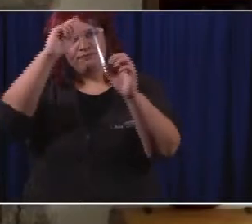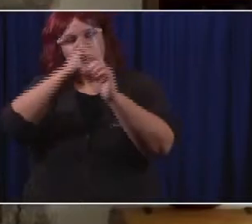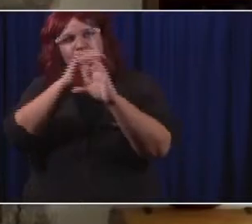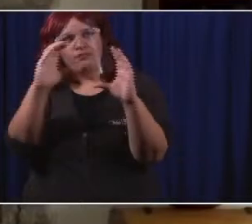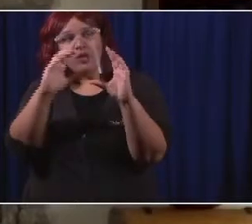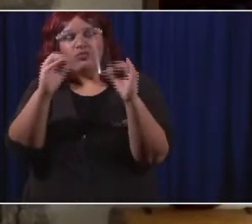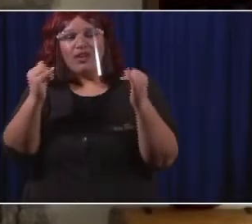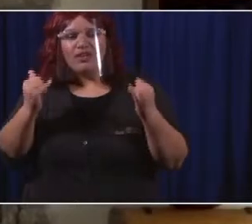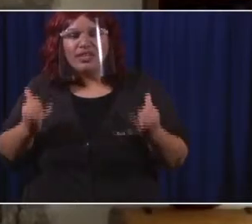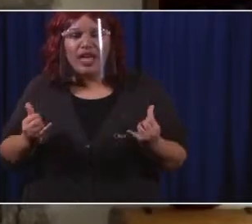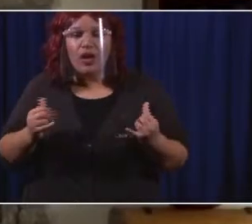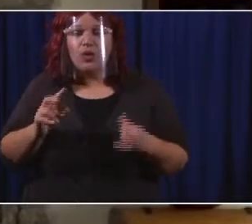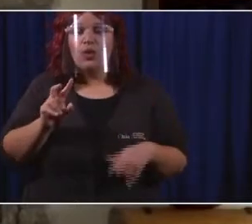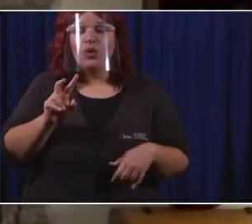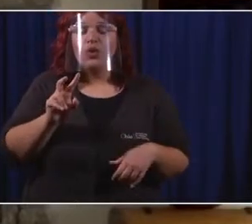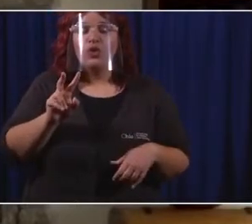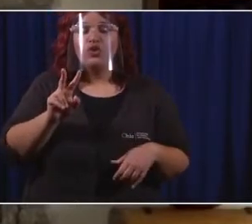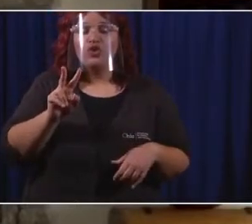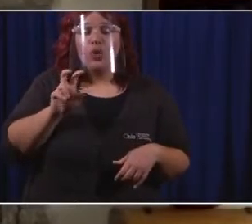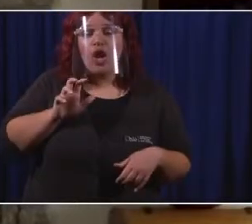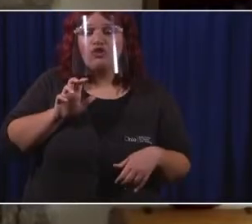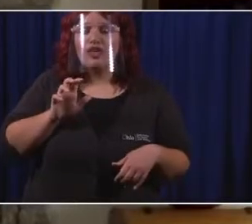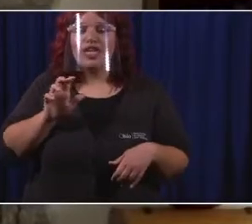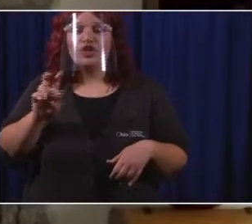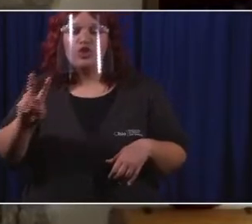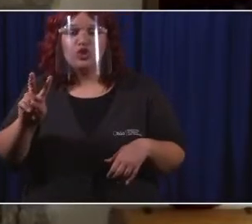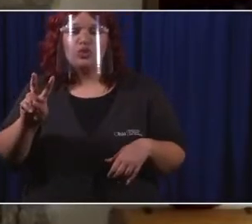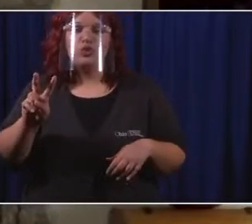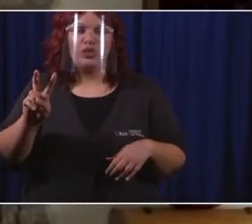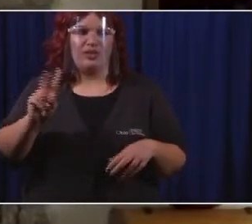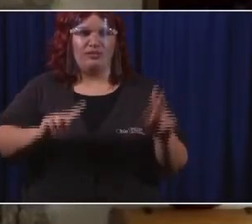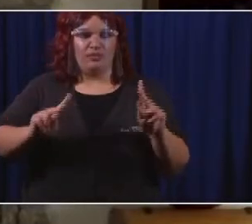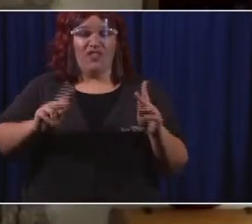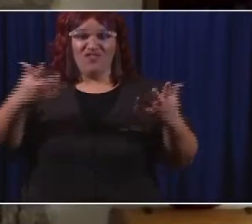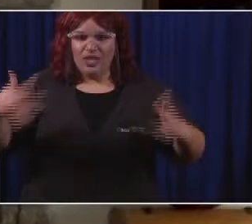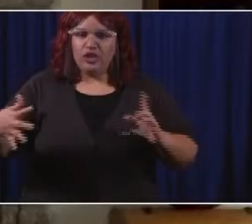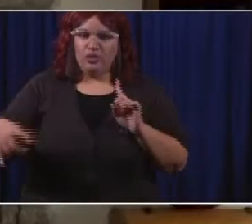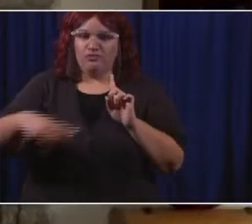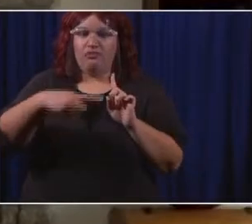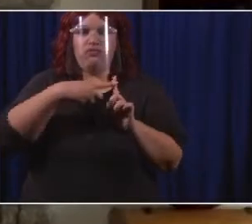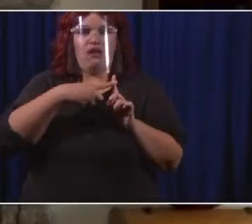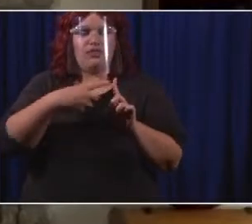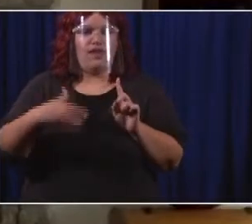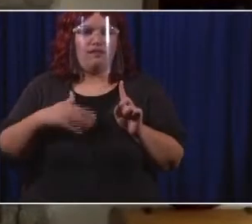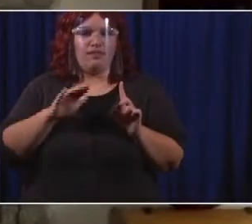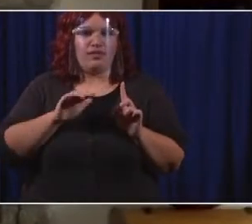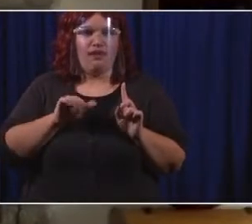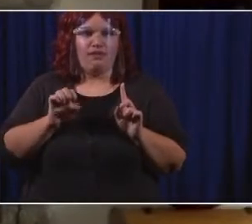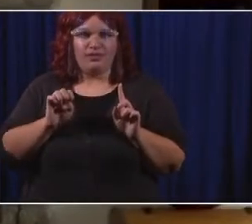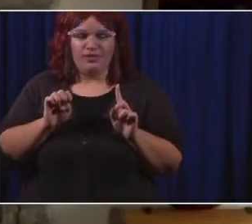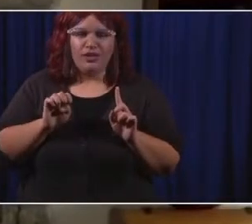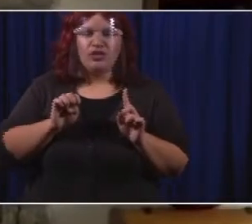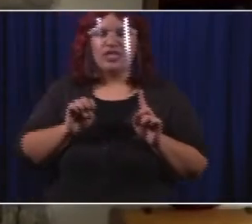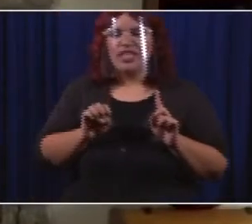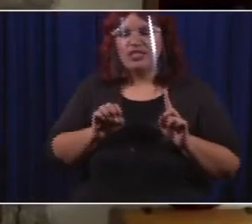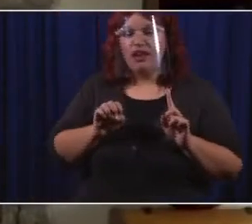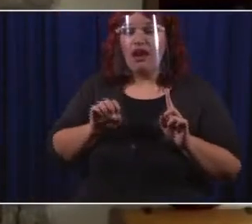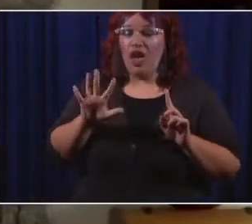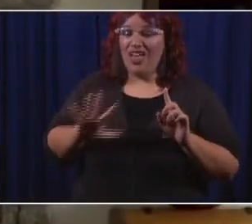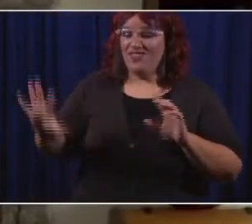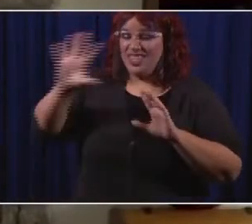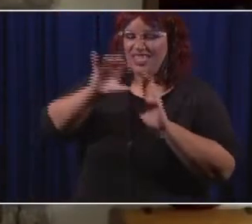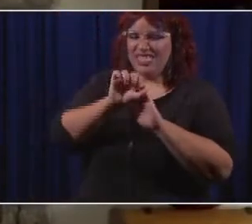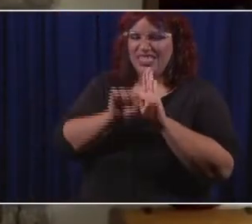202,000 positive cases in the state of Ohio, that represents about 1.6% of the state that's actually tested